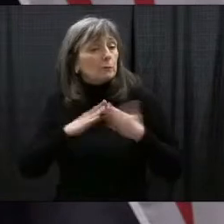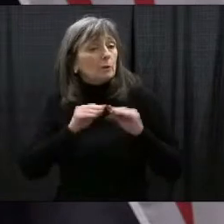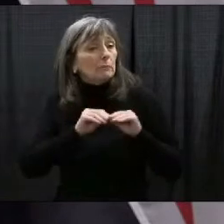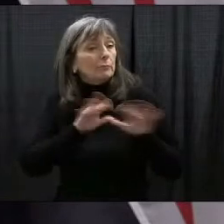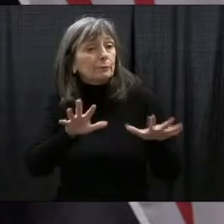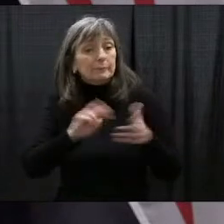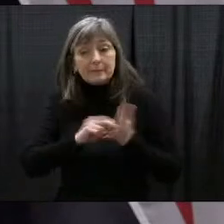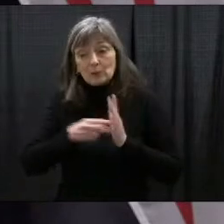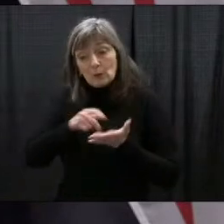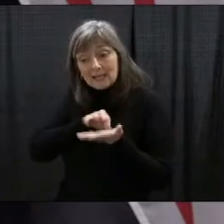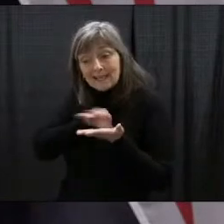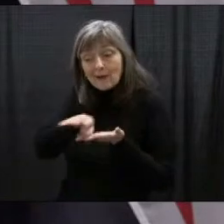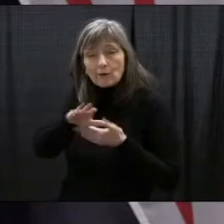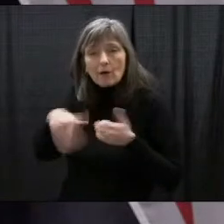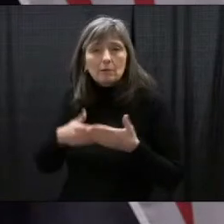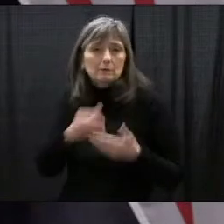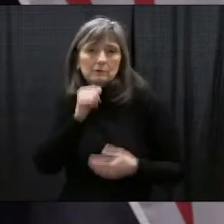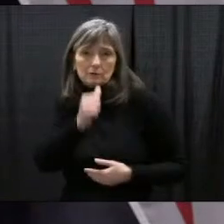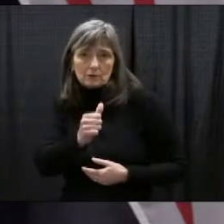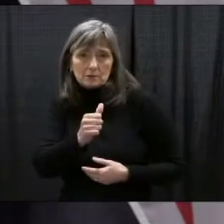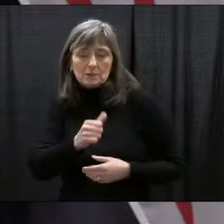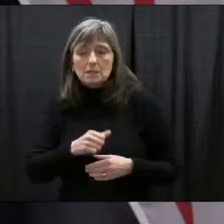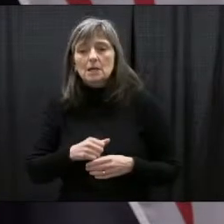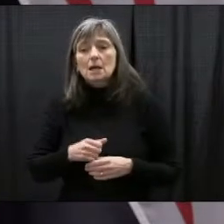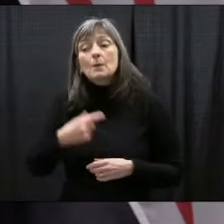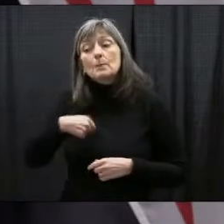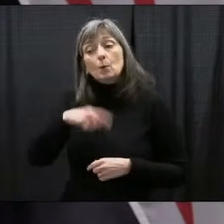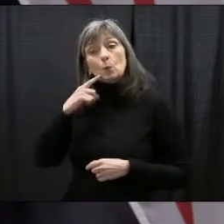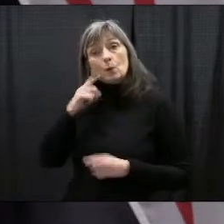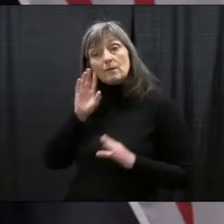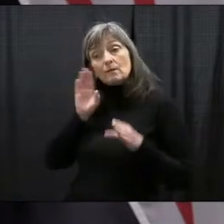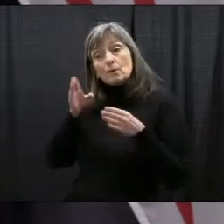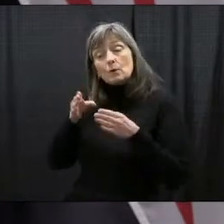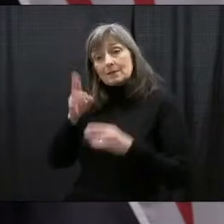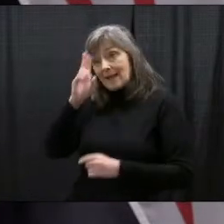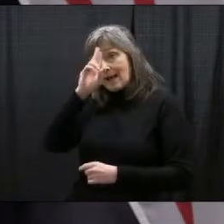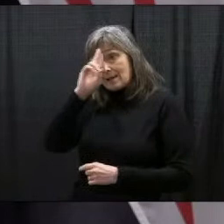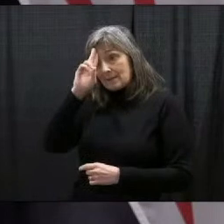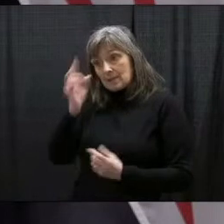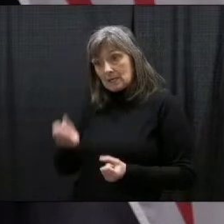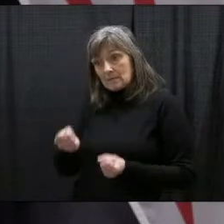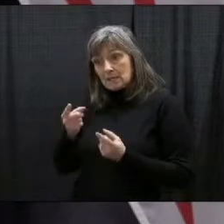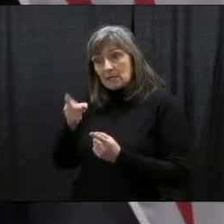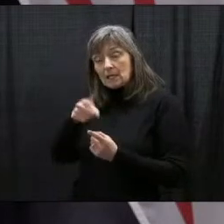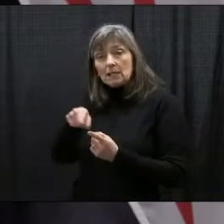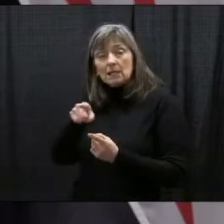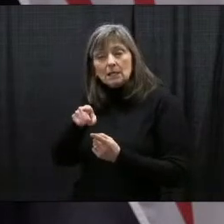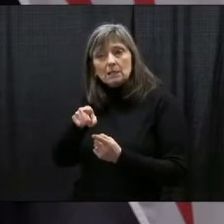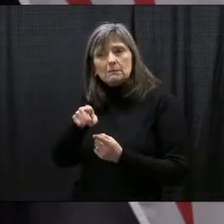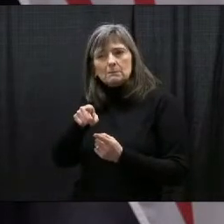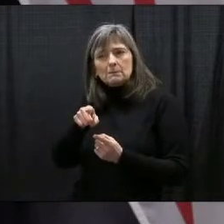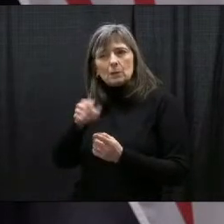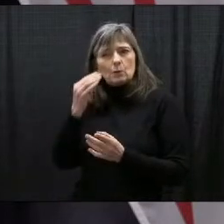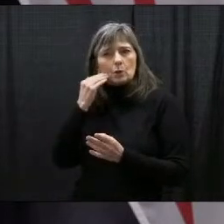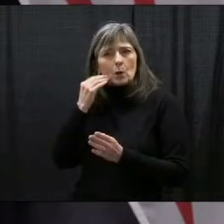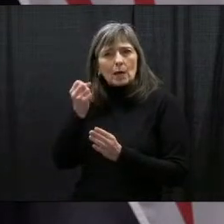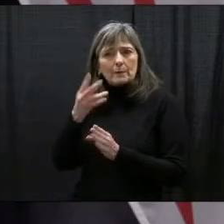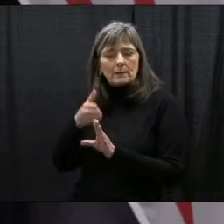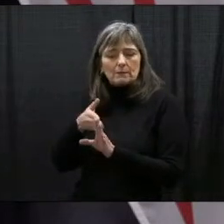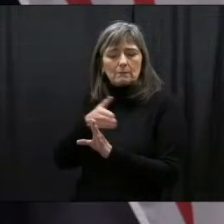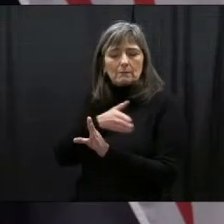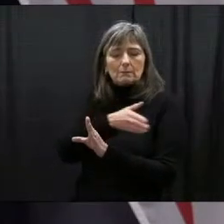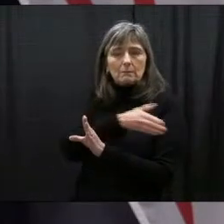And certainly when we look at the number of hospitalizations, we consider how many of those we know about prior